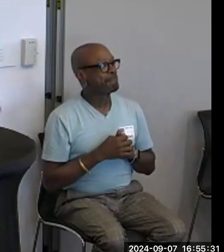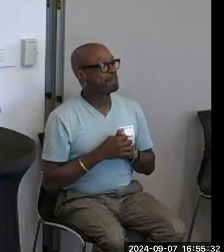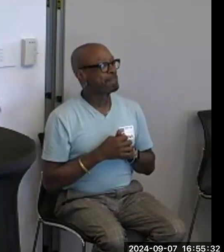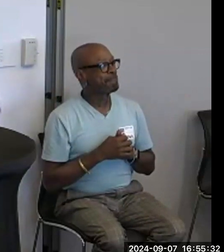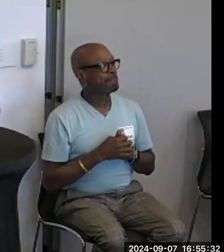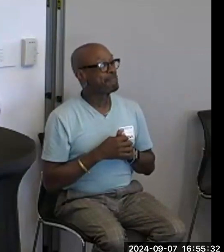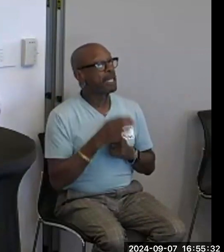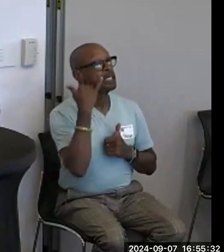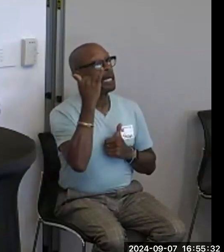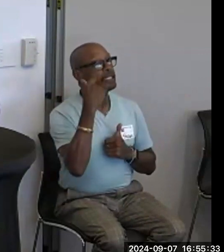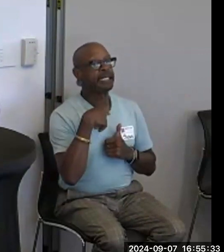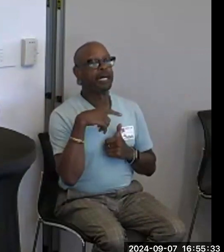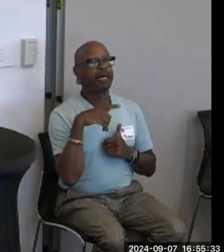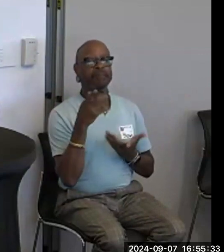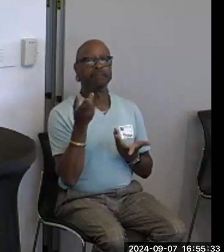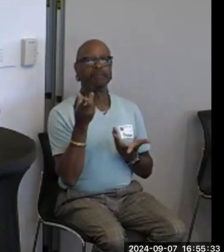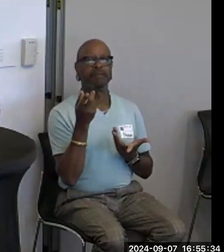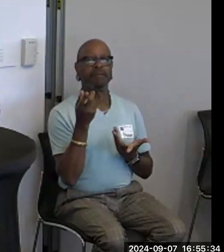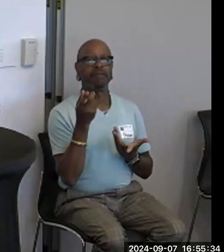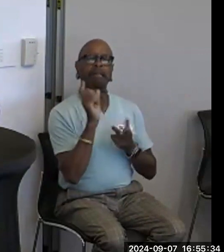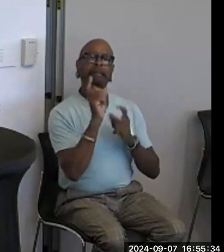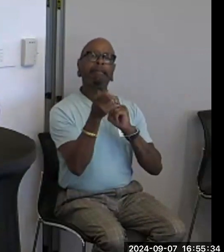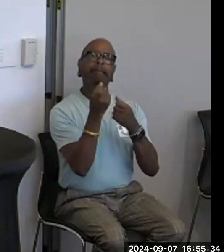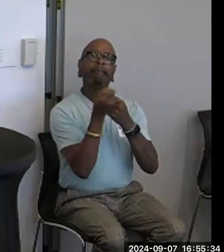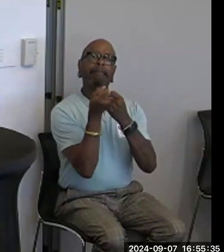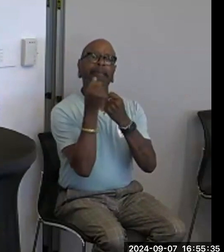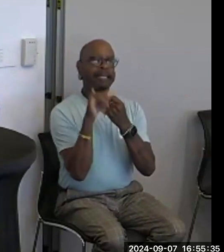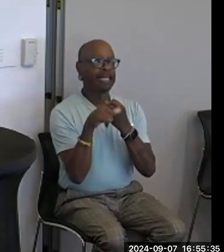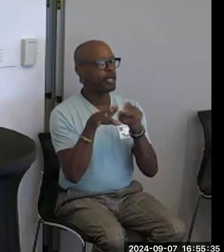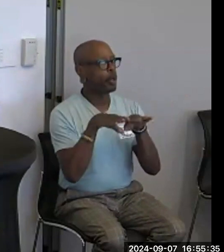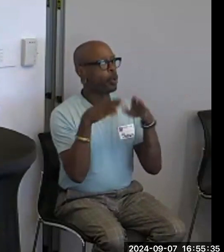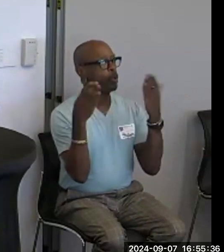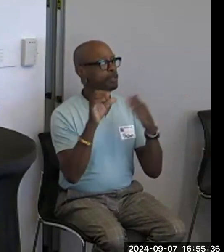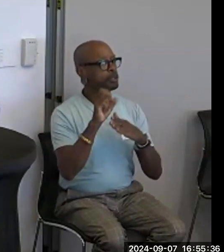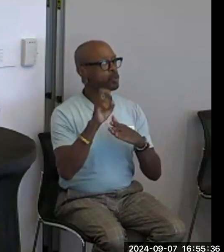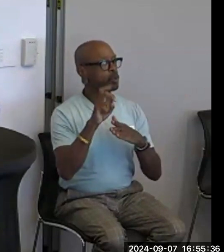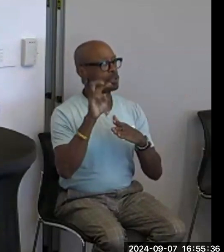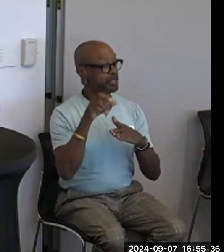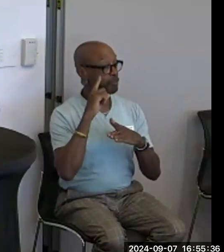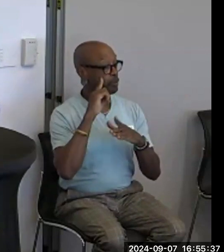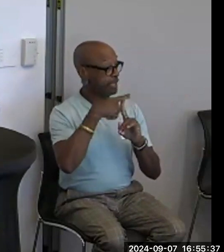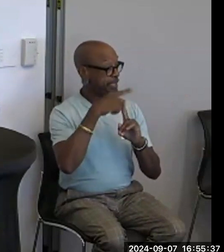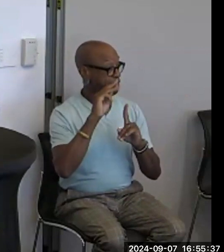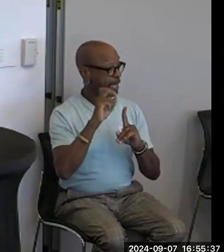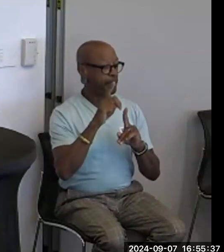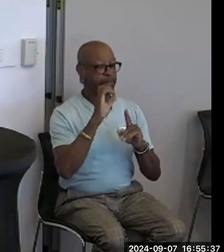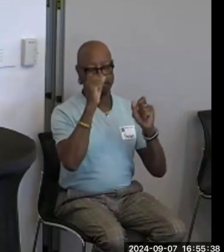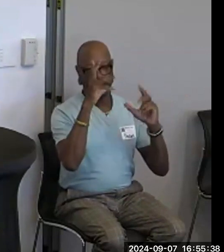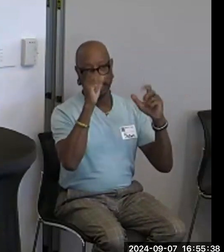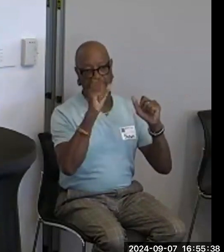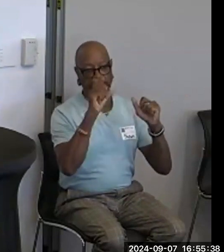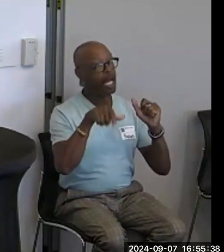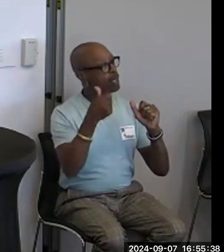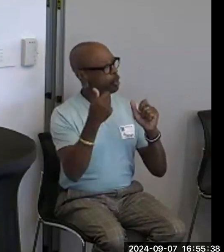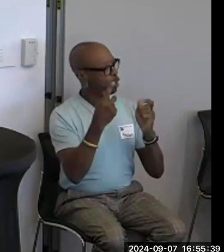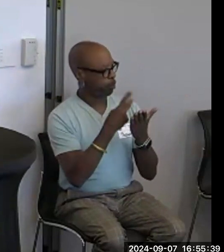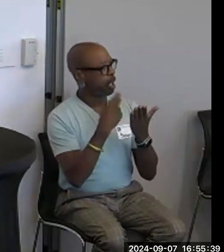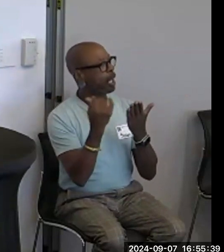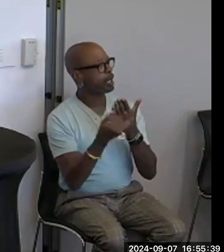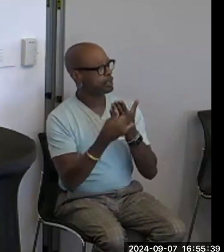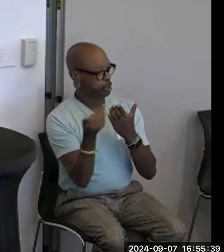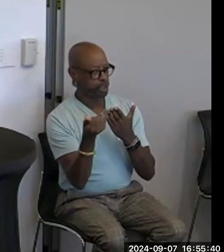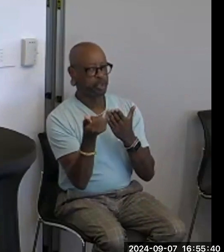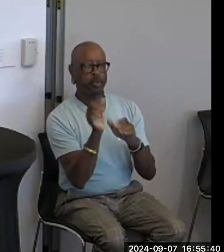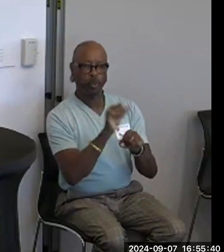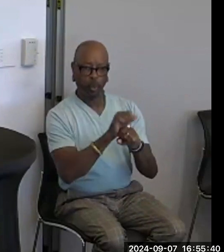The idea of contributing to the open source project that is TMAP is amazing, but there are lots of other projects to work